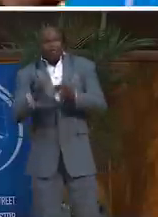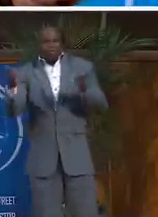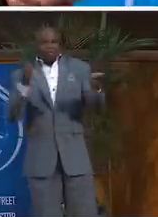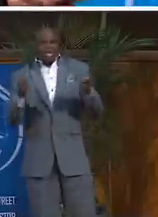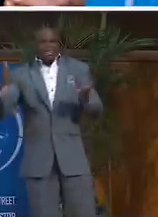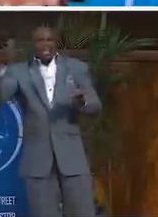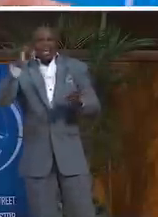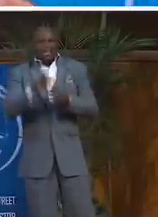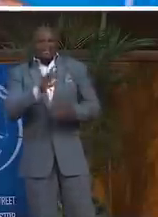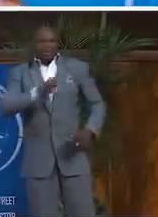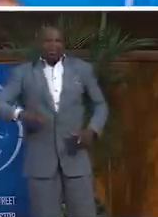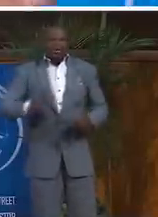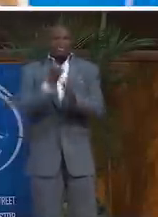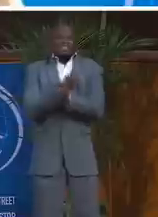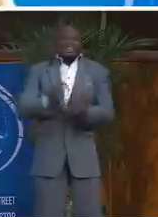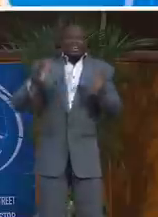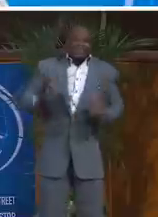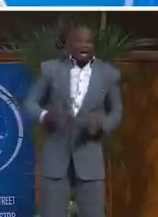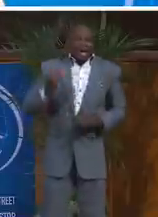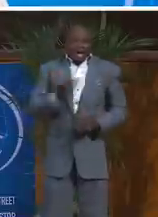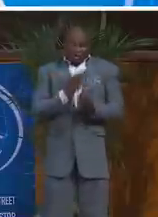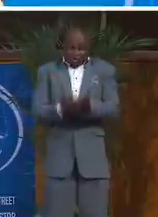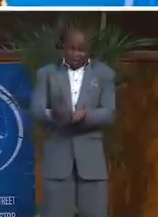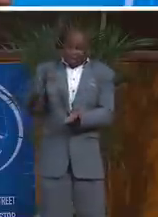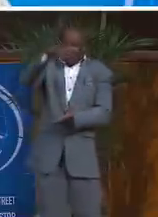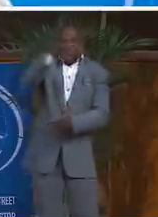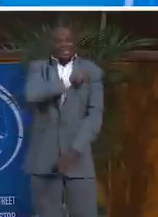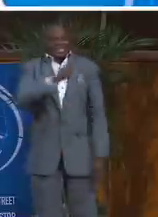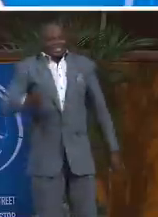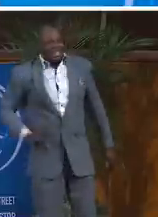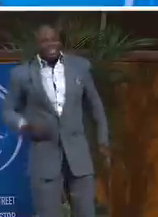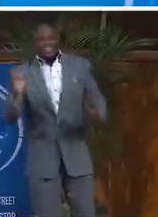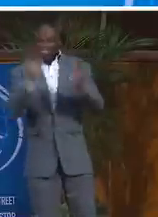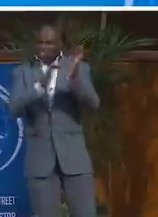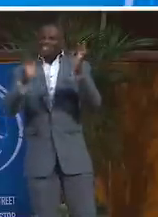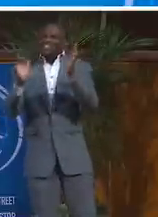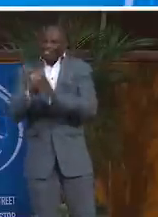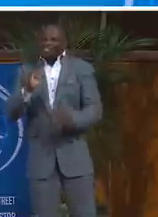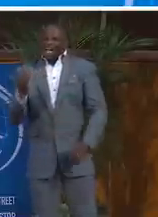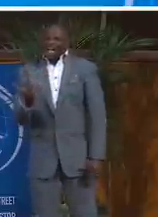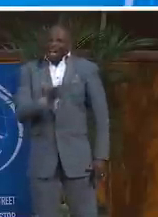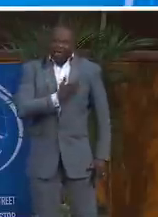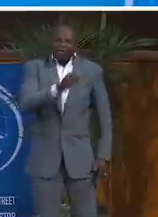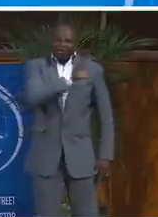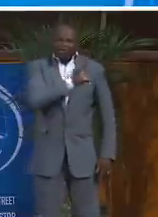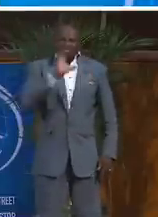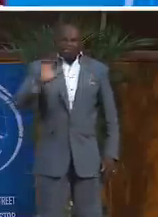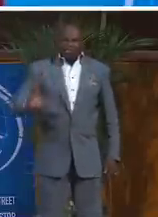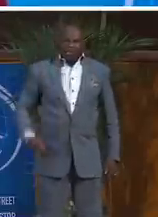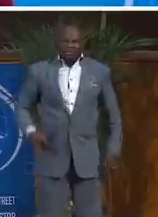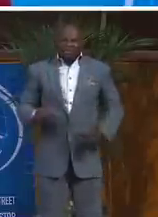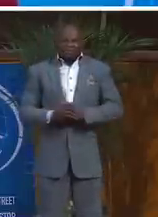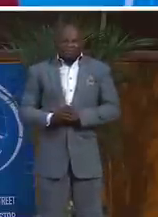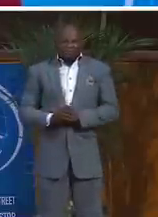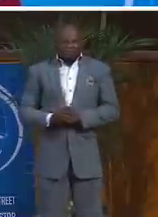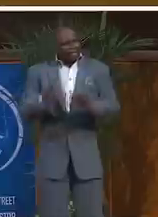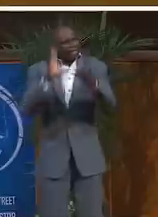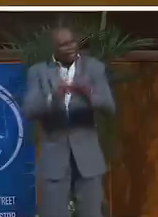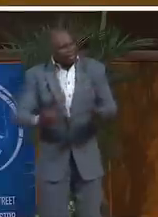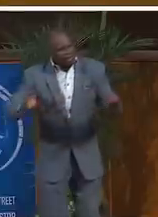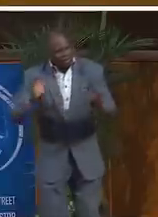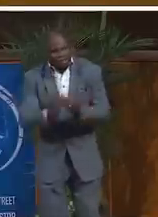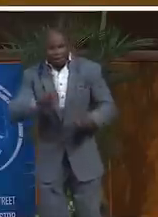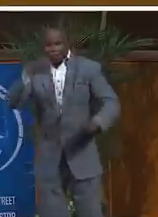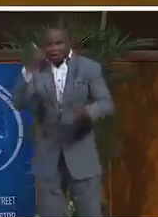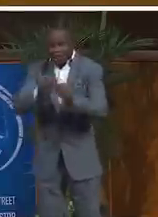And he is our Lord and Savior, our resurrected King, Jesus, our Christ. This is a message